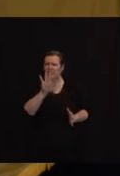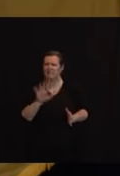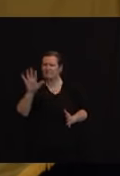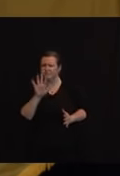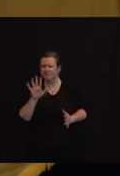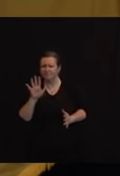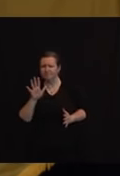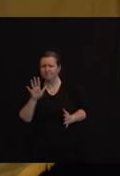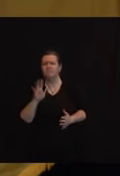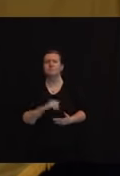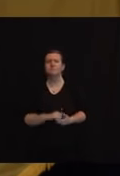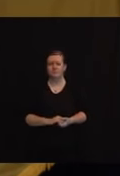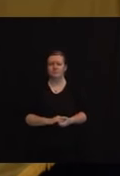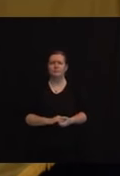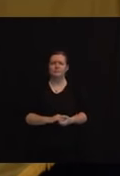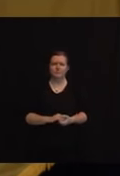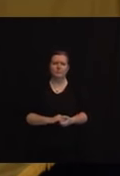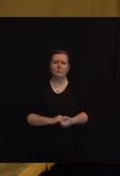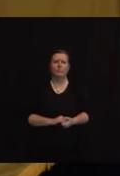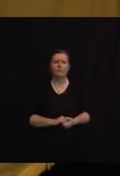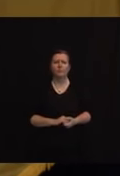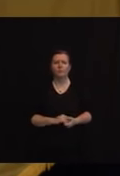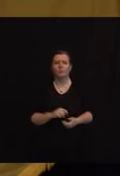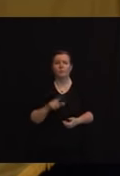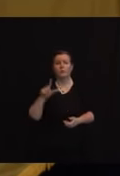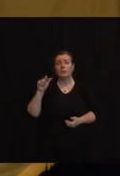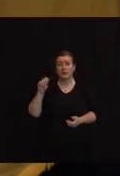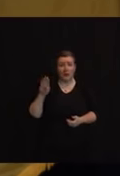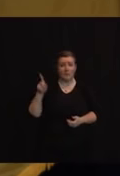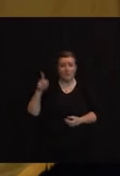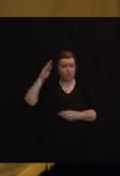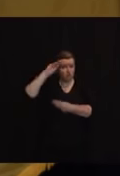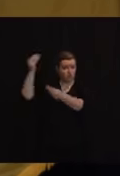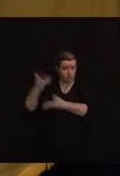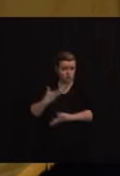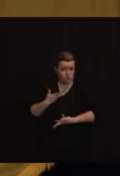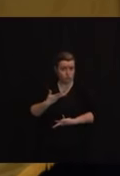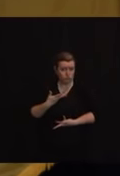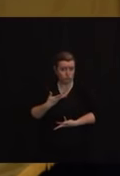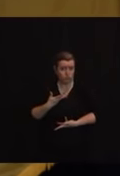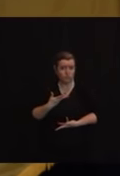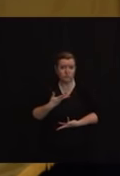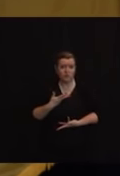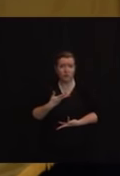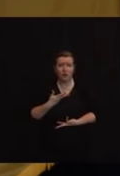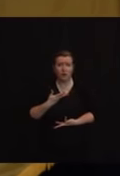According to our lab data of the laboratory sending us COVID-19 results,